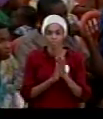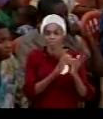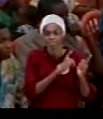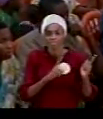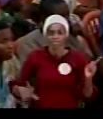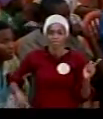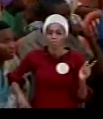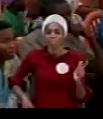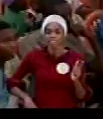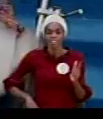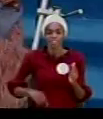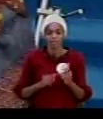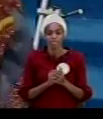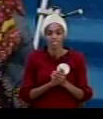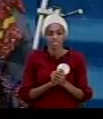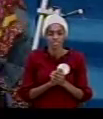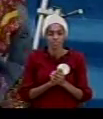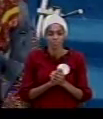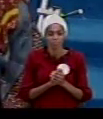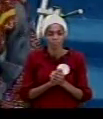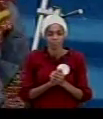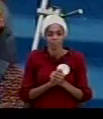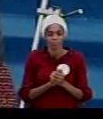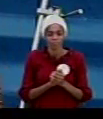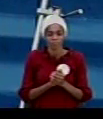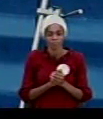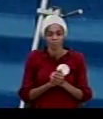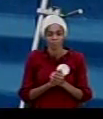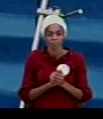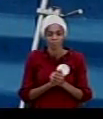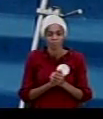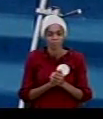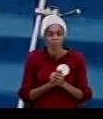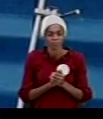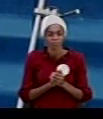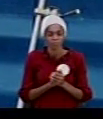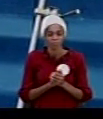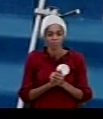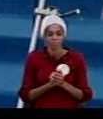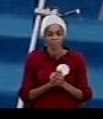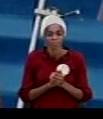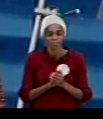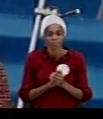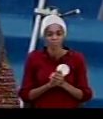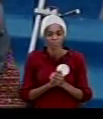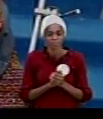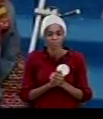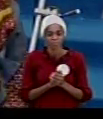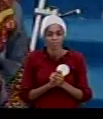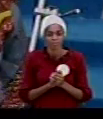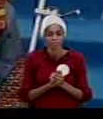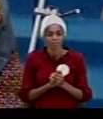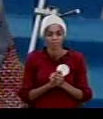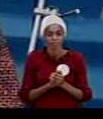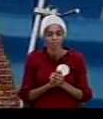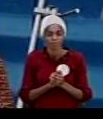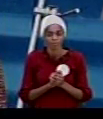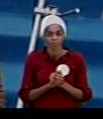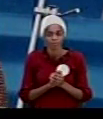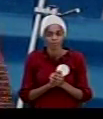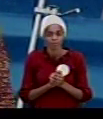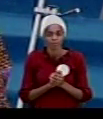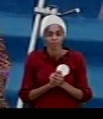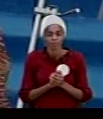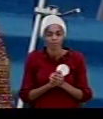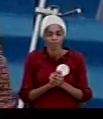ni arabirin Amoke Daniel. New Baggy Group. Alagbayin Dri Street. Mo dupe lowo Olorun